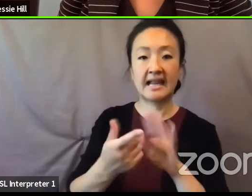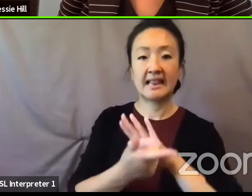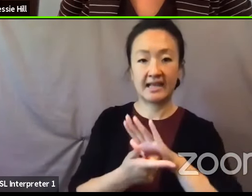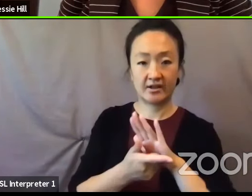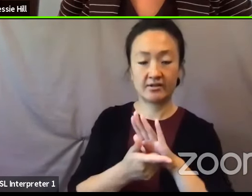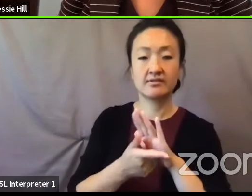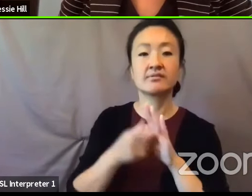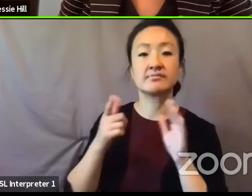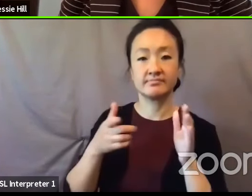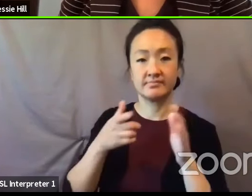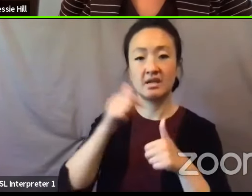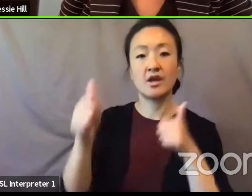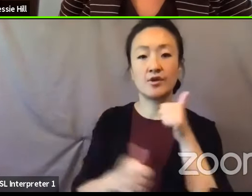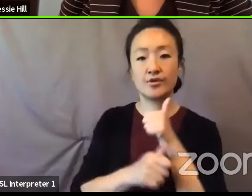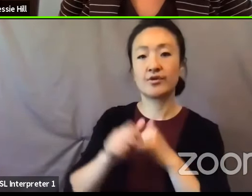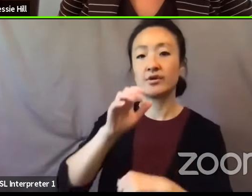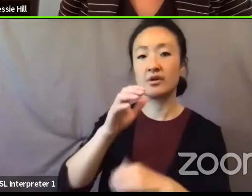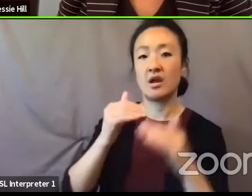environmental law under age 50.